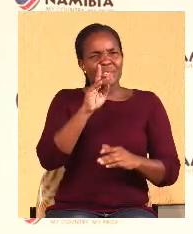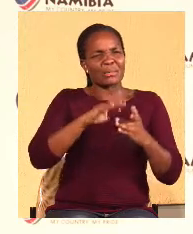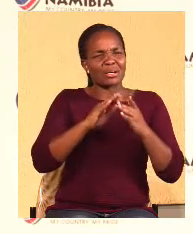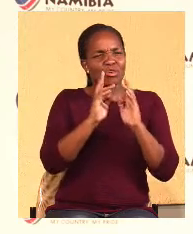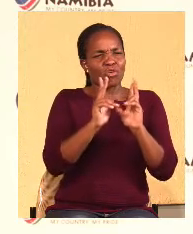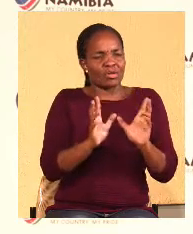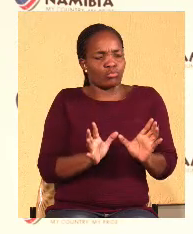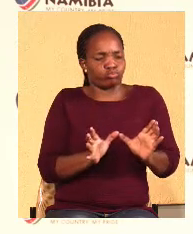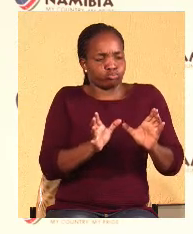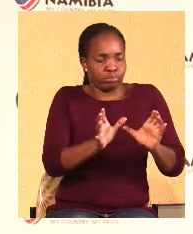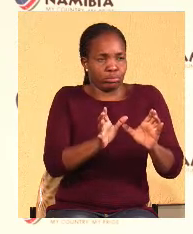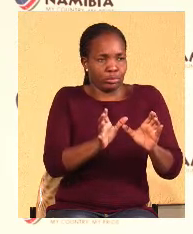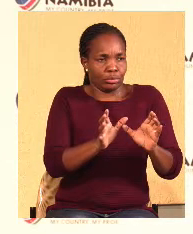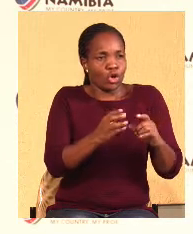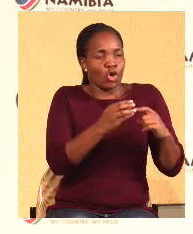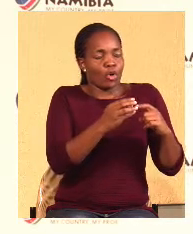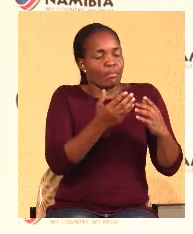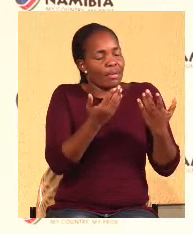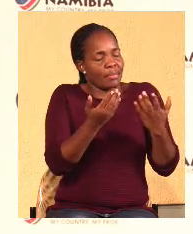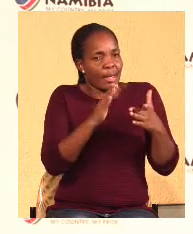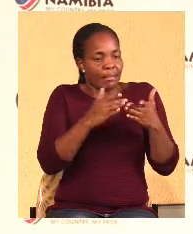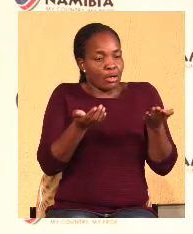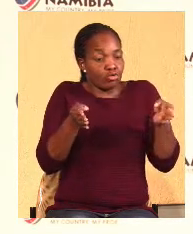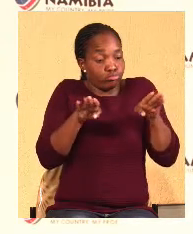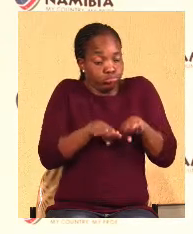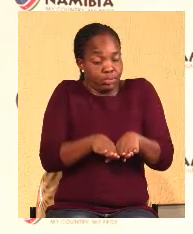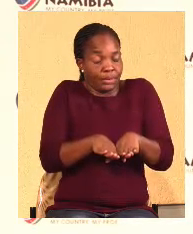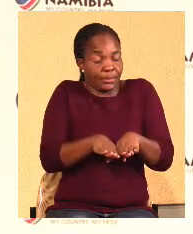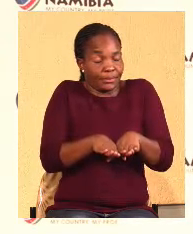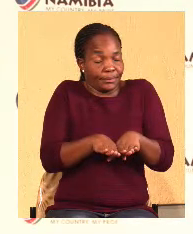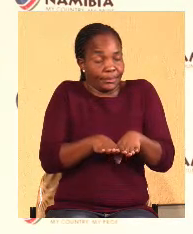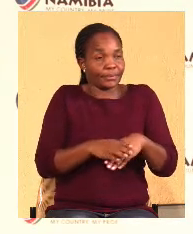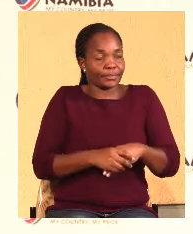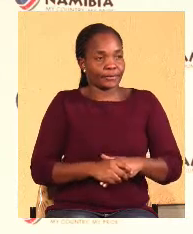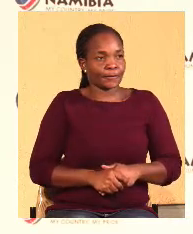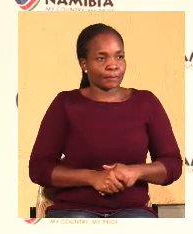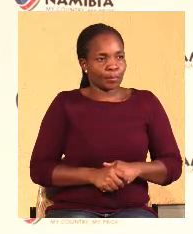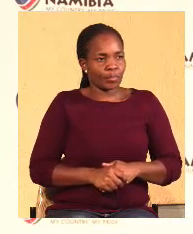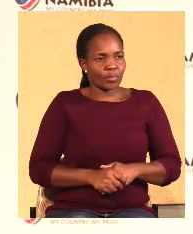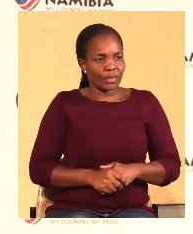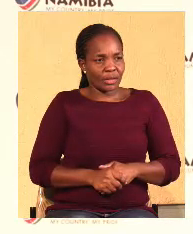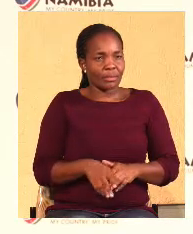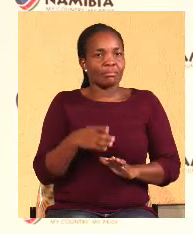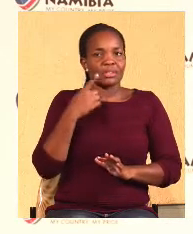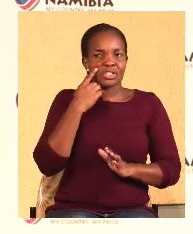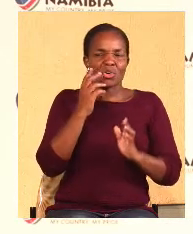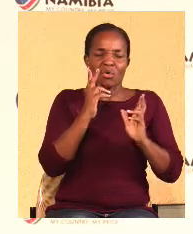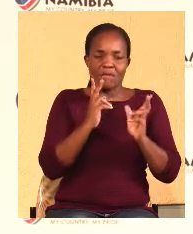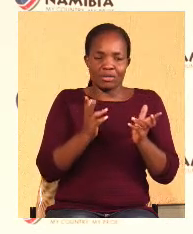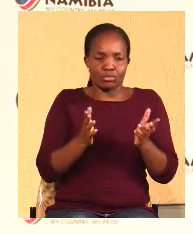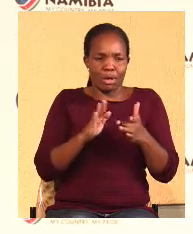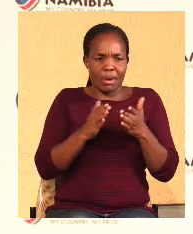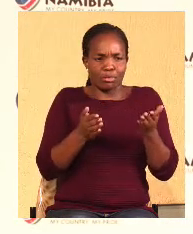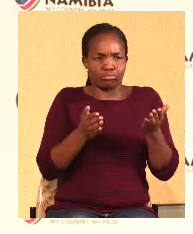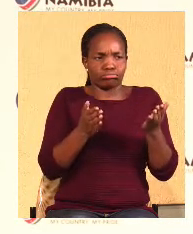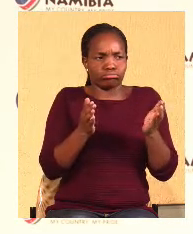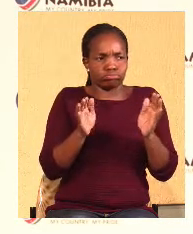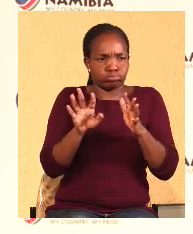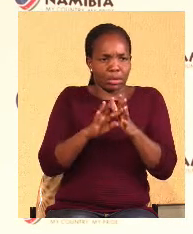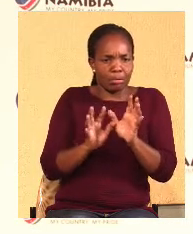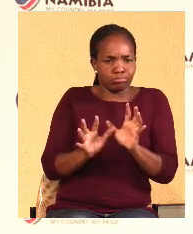especially funerals. I find out, and I have seen some WhatsApps, that the public gathering is 10 and